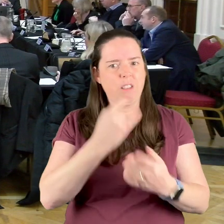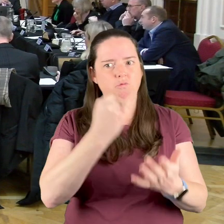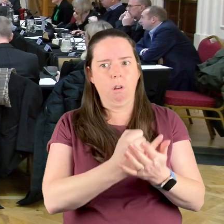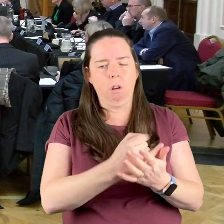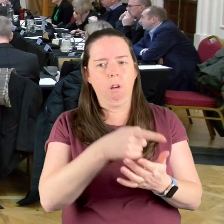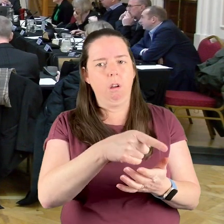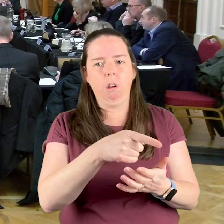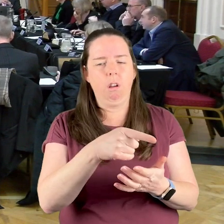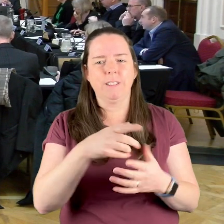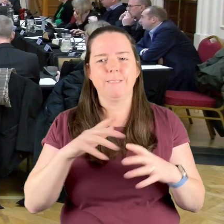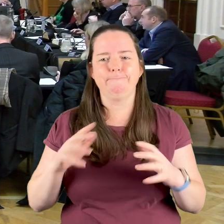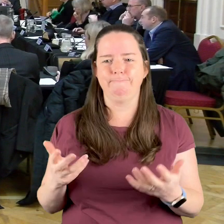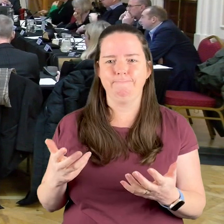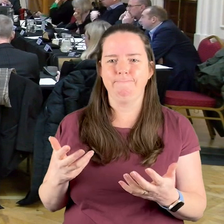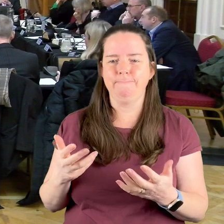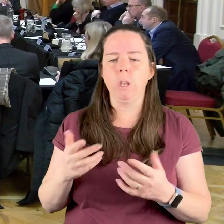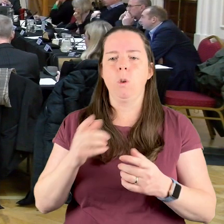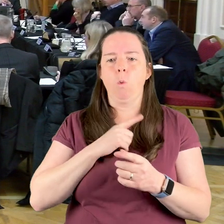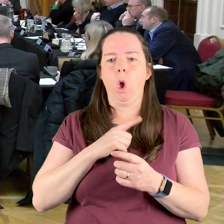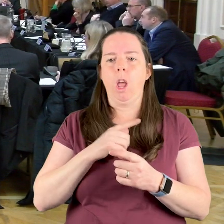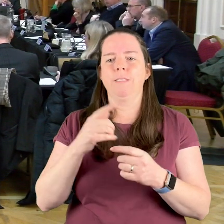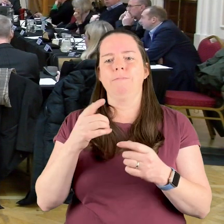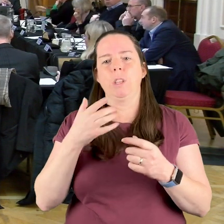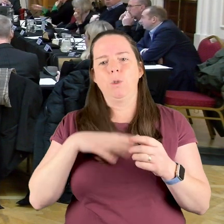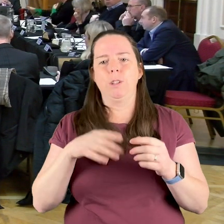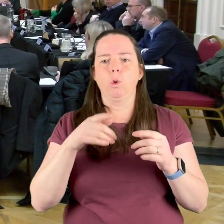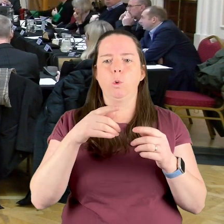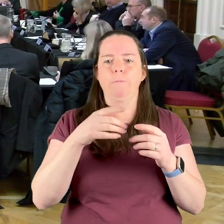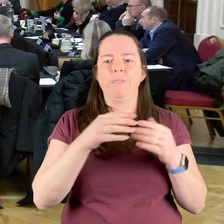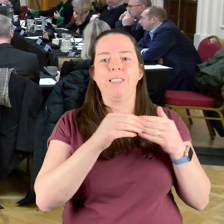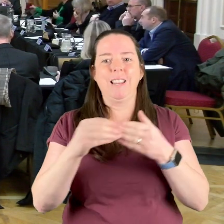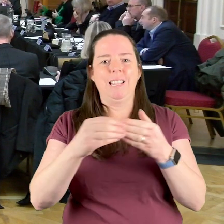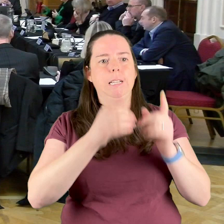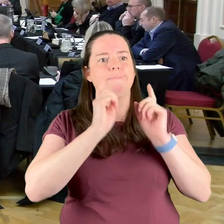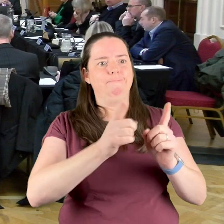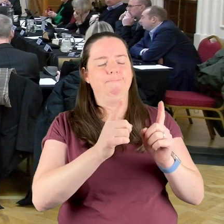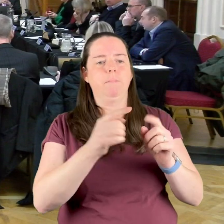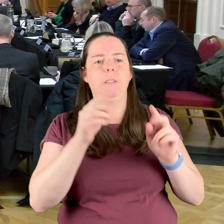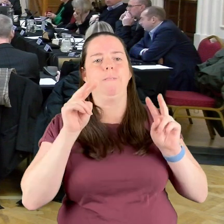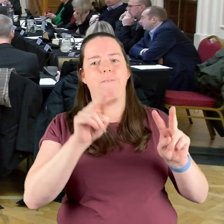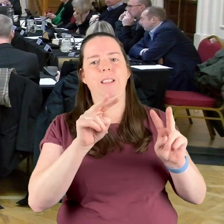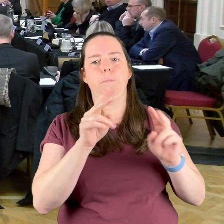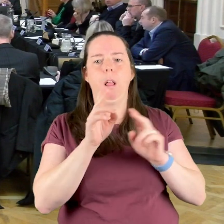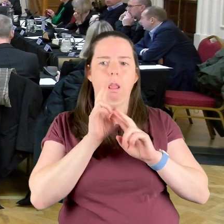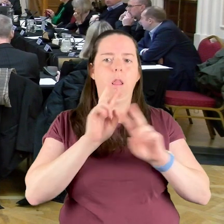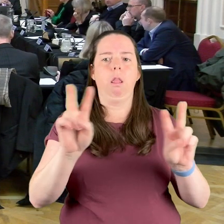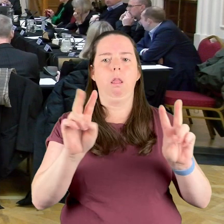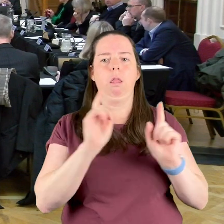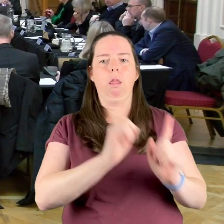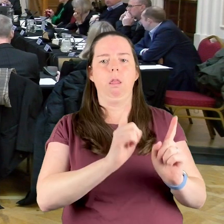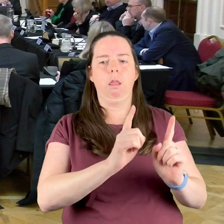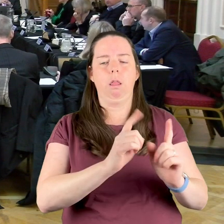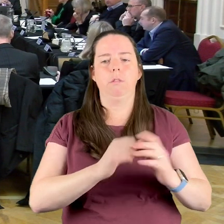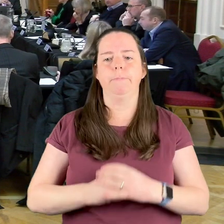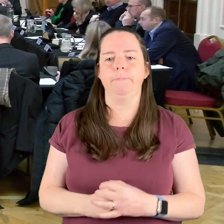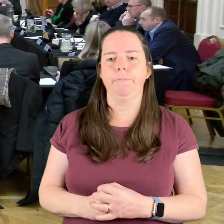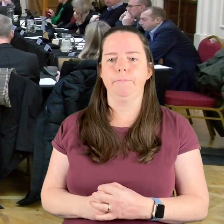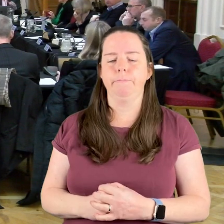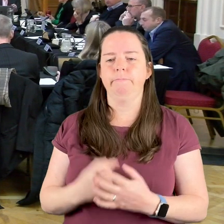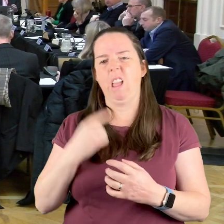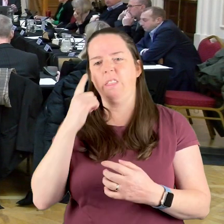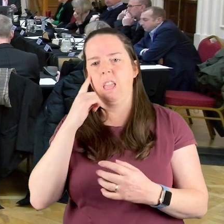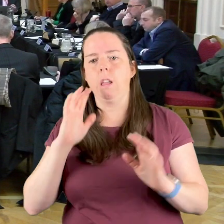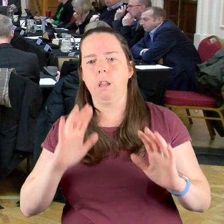will tell you that something is going off, which is why it comes back to the visibility of the leaders leading the service, I think.